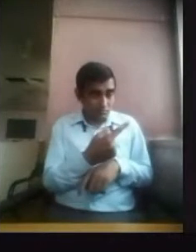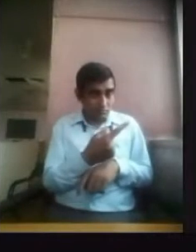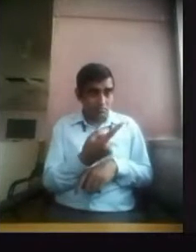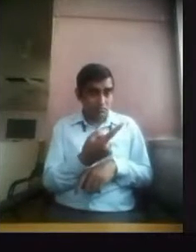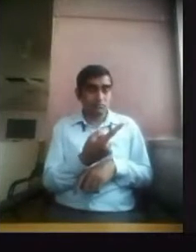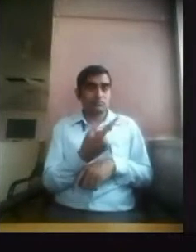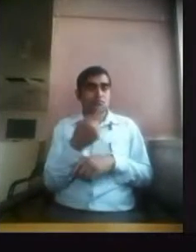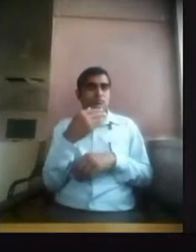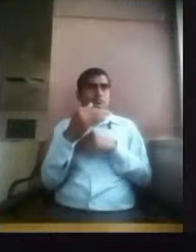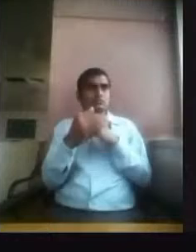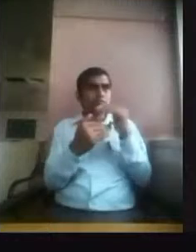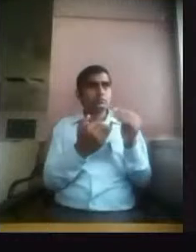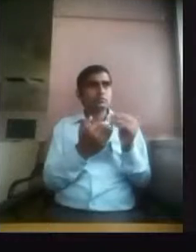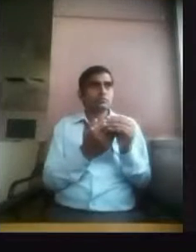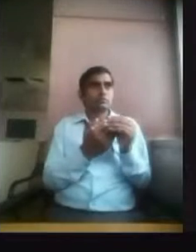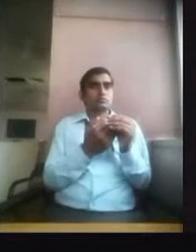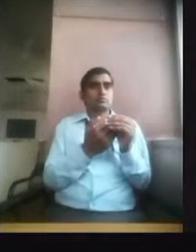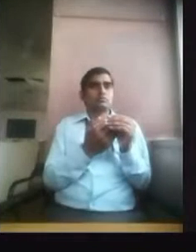said